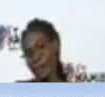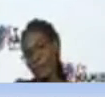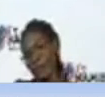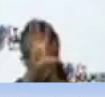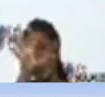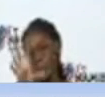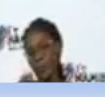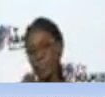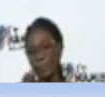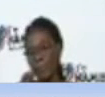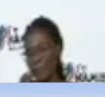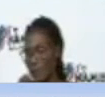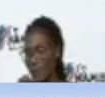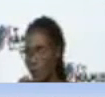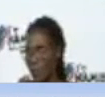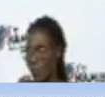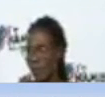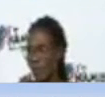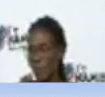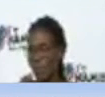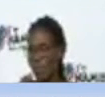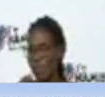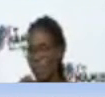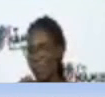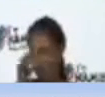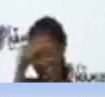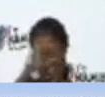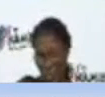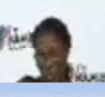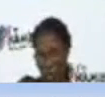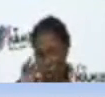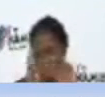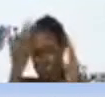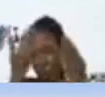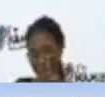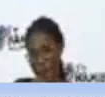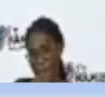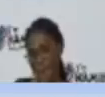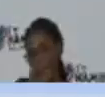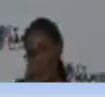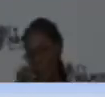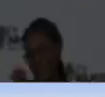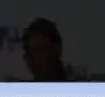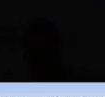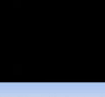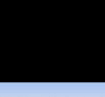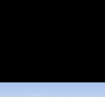and number 23rd on the global ranking as per the World Press Index report.